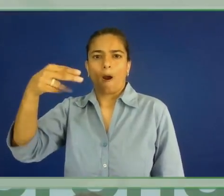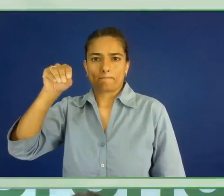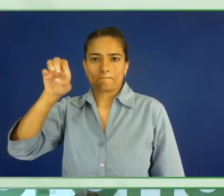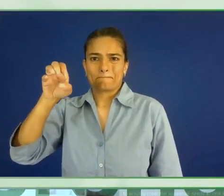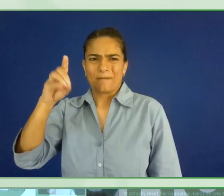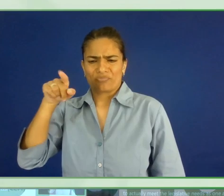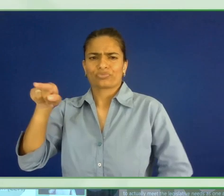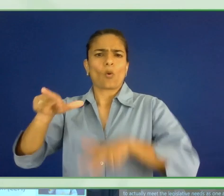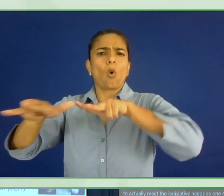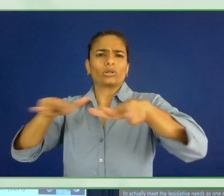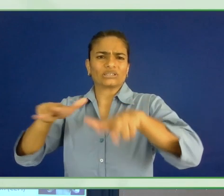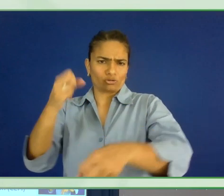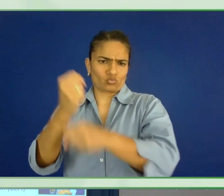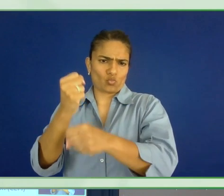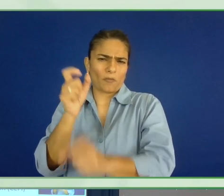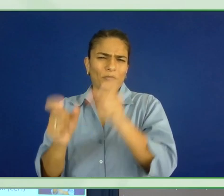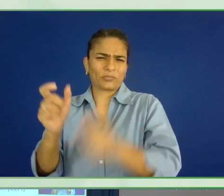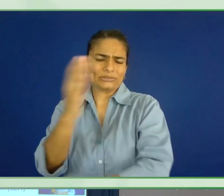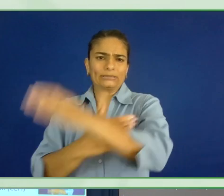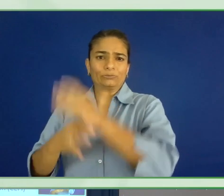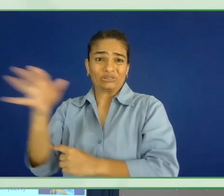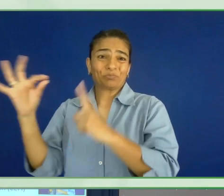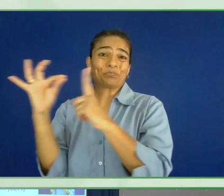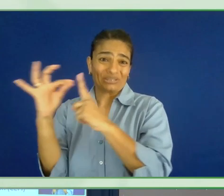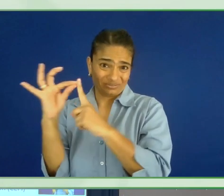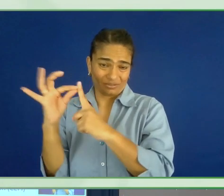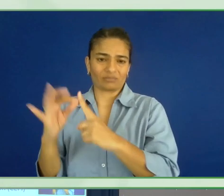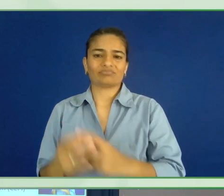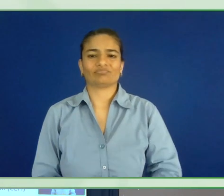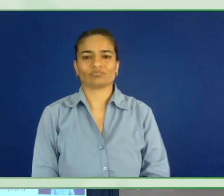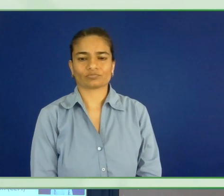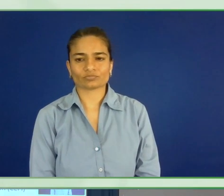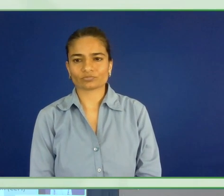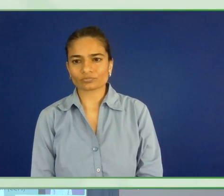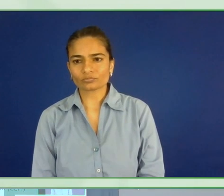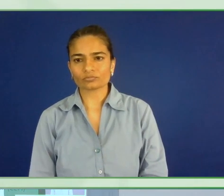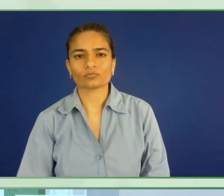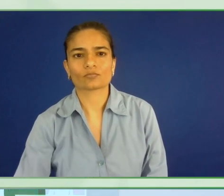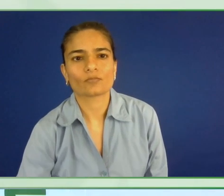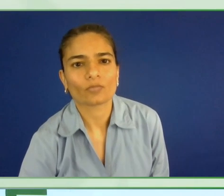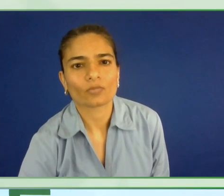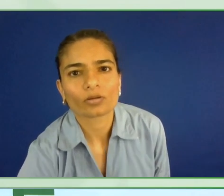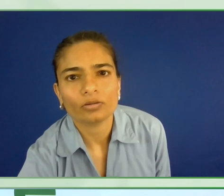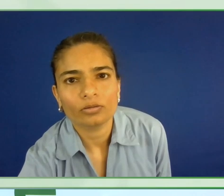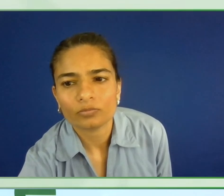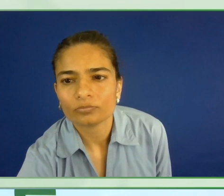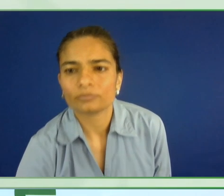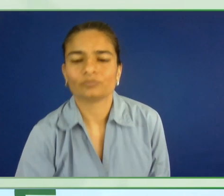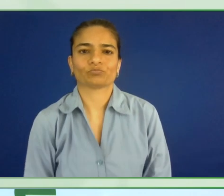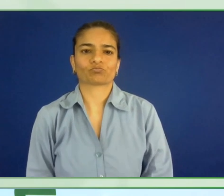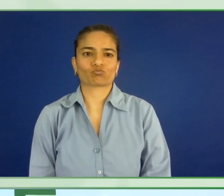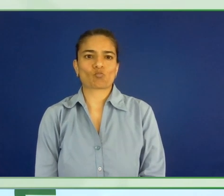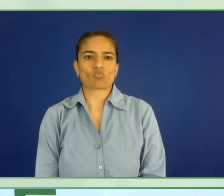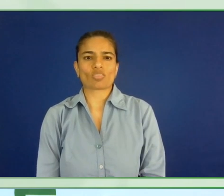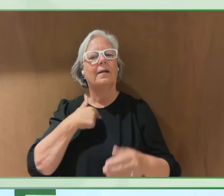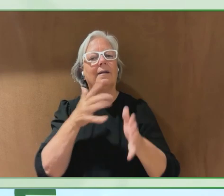please. Thank you, everyone. Good afternoon. It's a pleasure to be here. I want to just describe myself very quickly before I